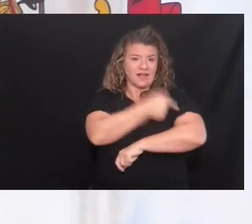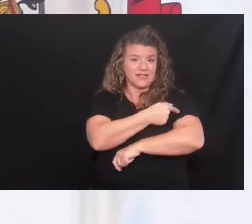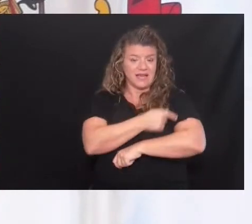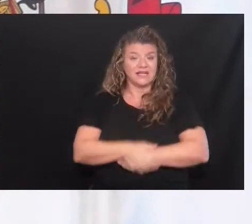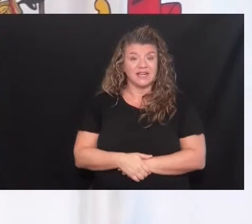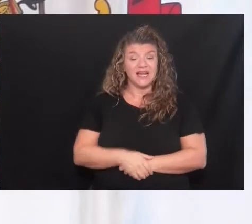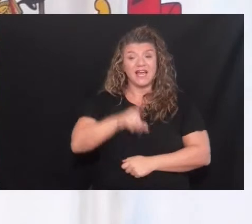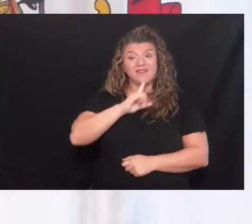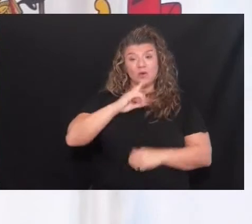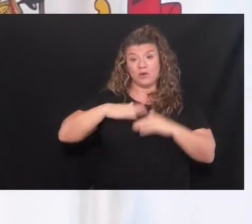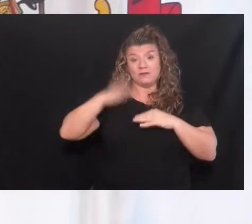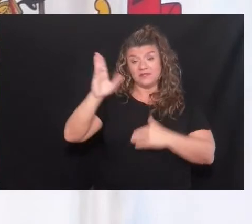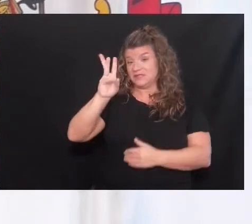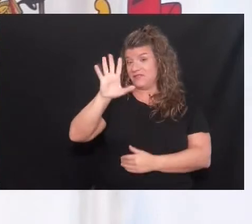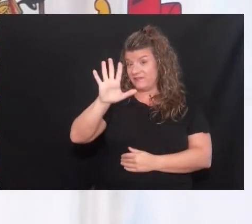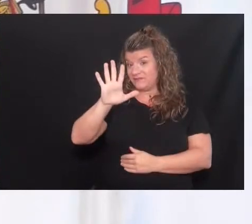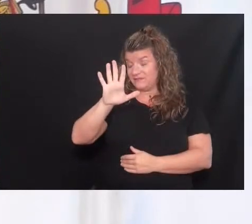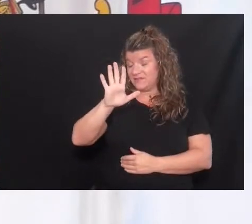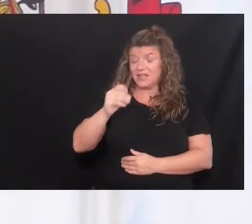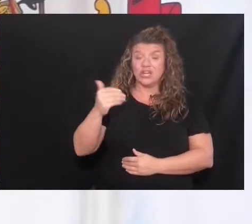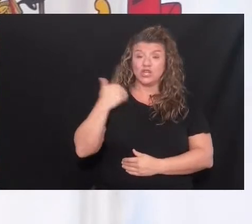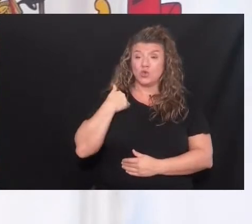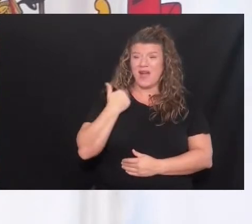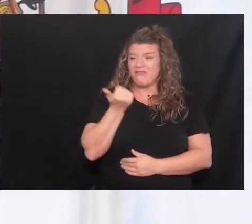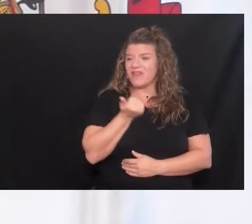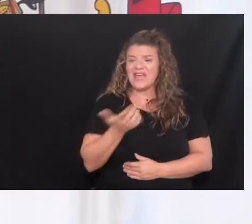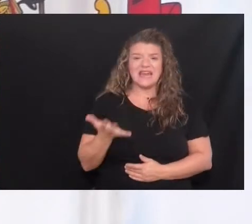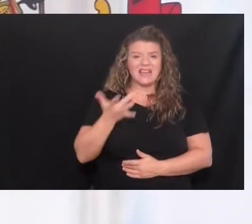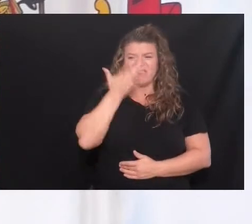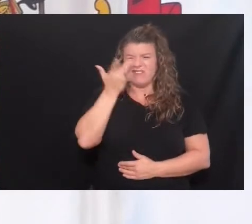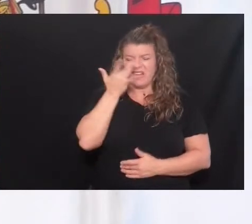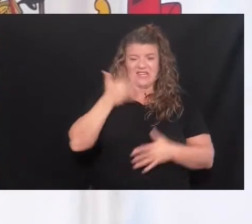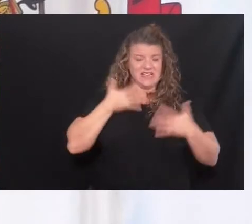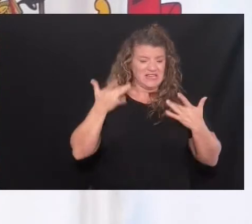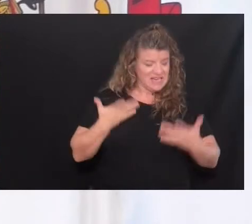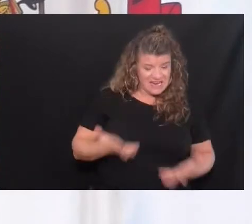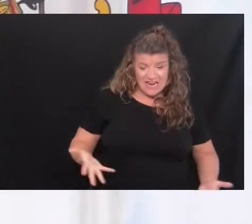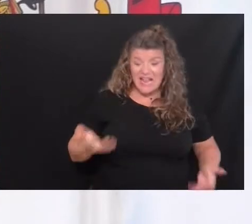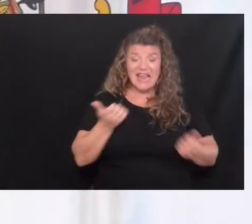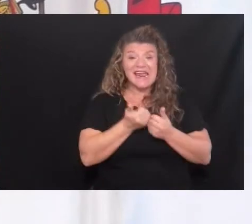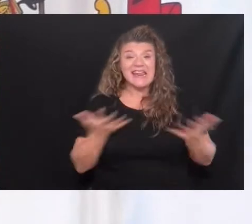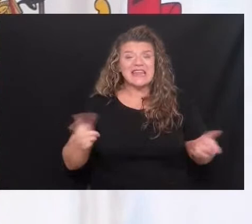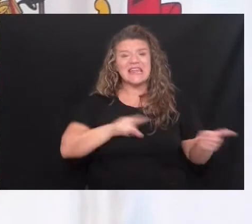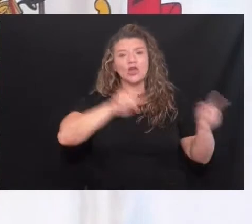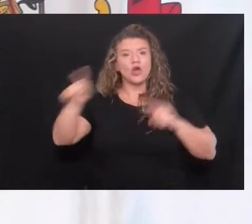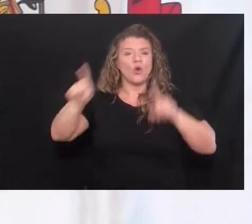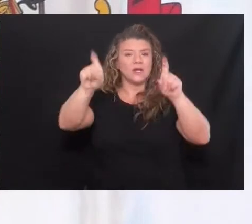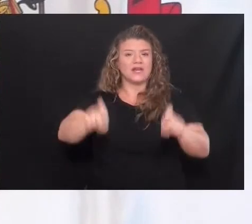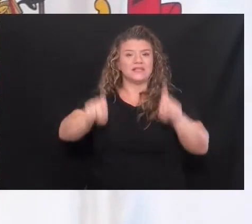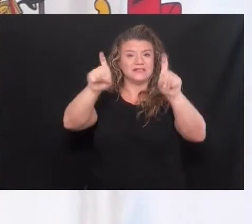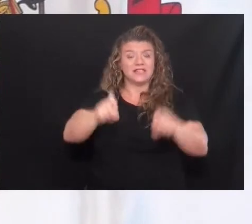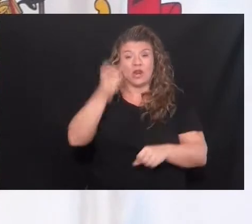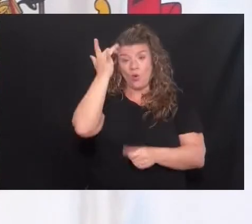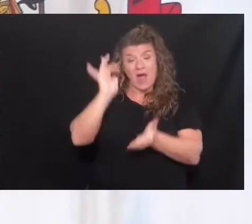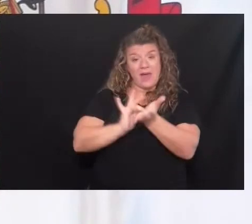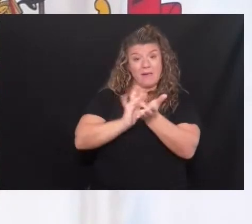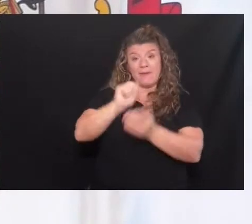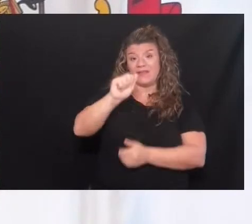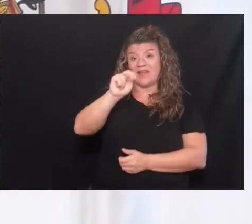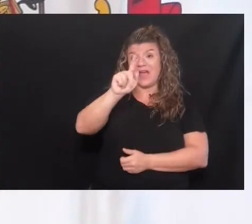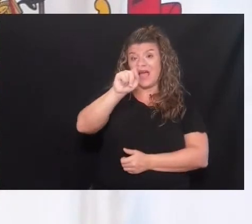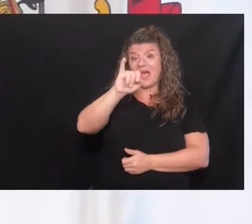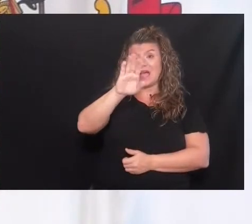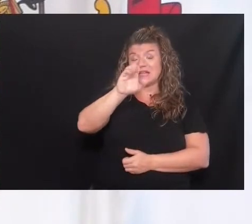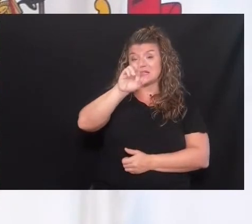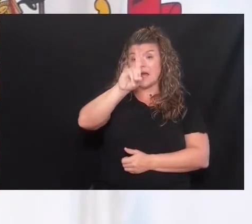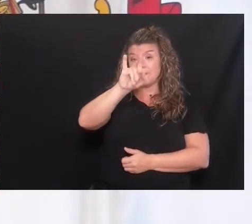you're 65 and above and you have any symptom at all, you've got to get tested. The antibodies will probably save your life. And